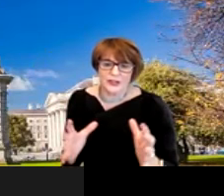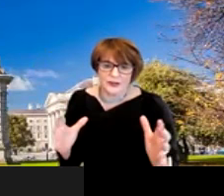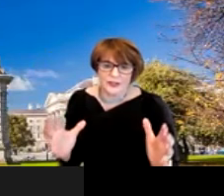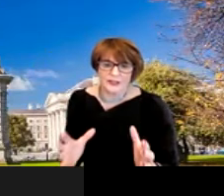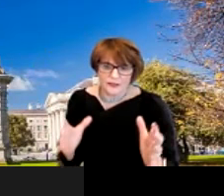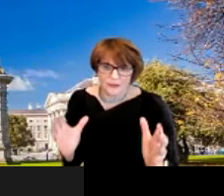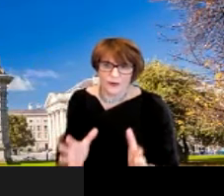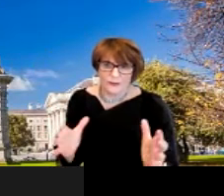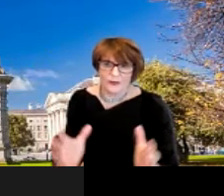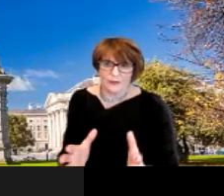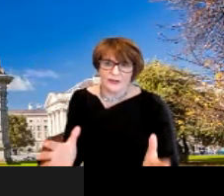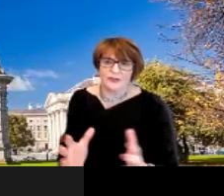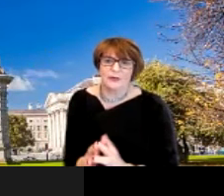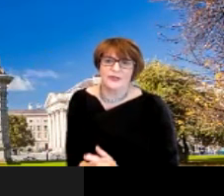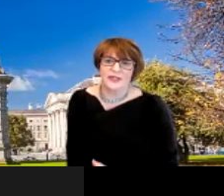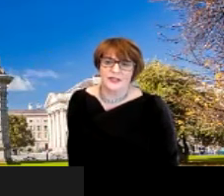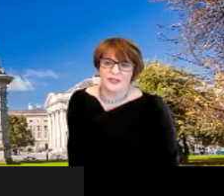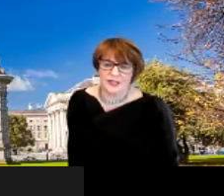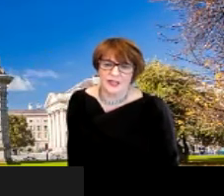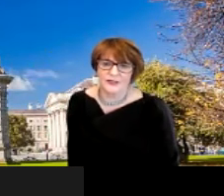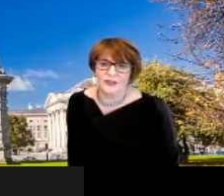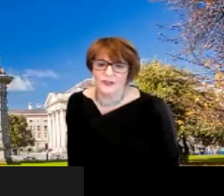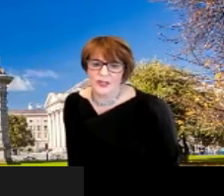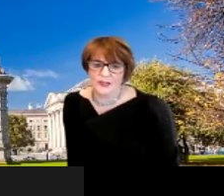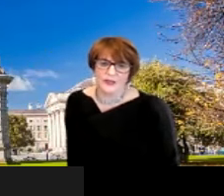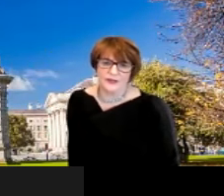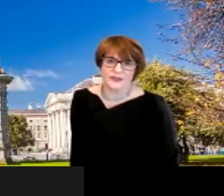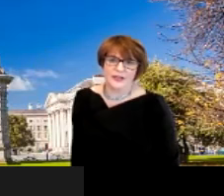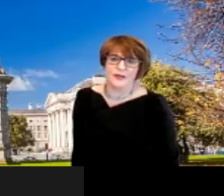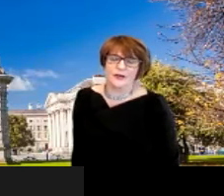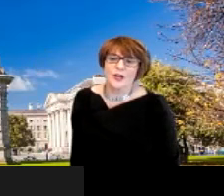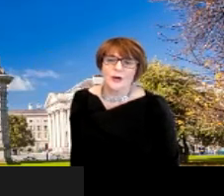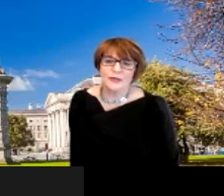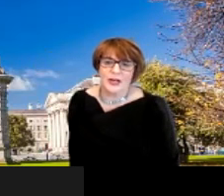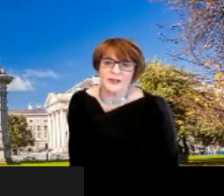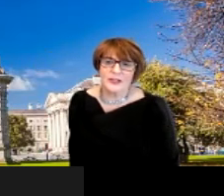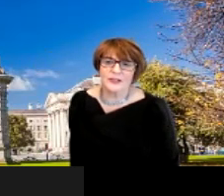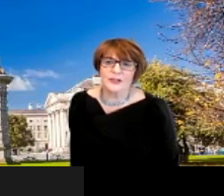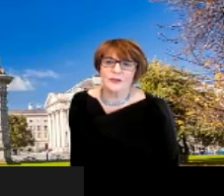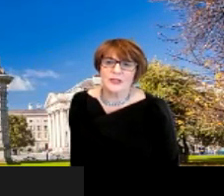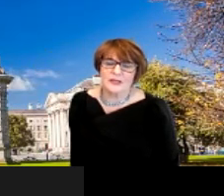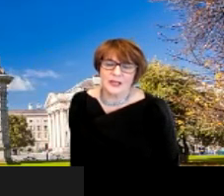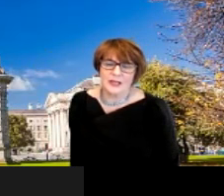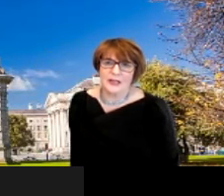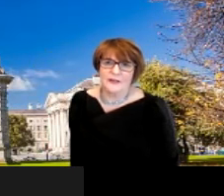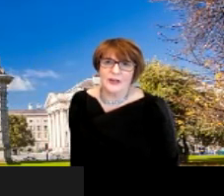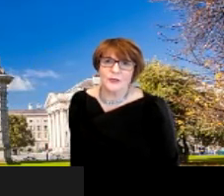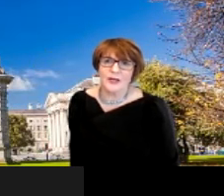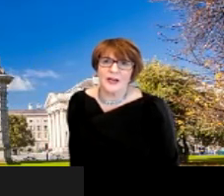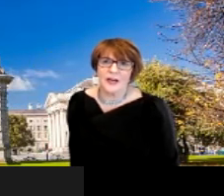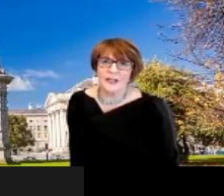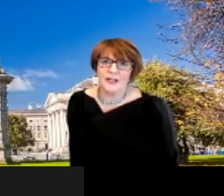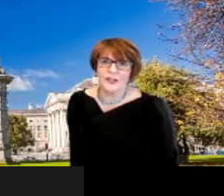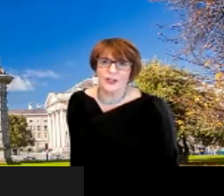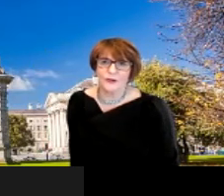look at the learnings from everything we presented today, and I think there's a lot of learnings there. But I think there is, and that's why